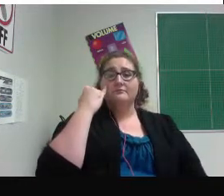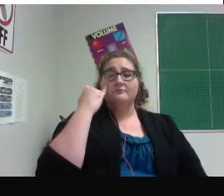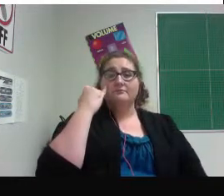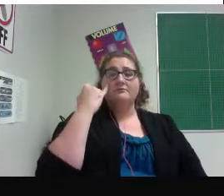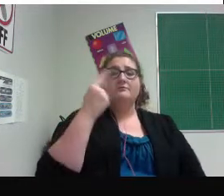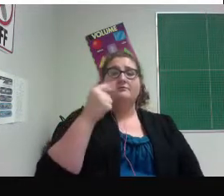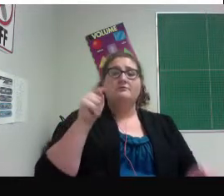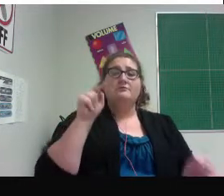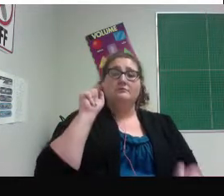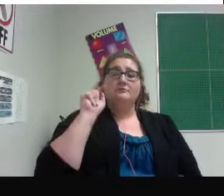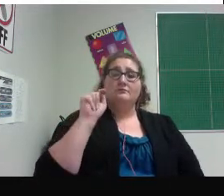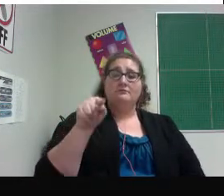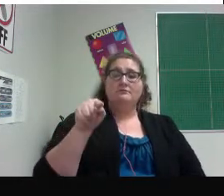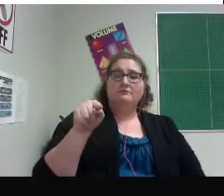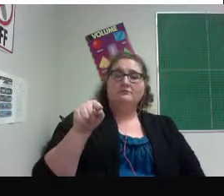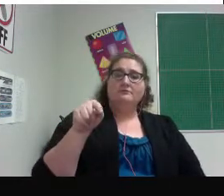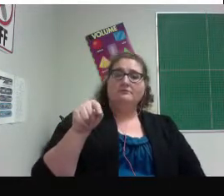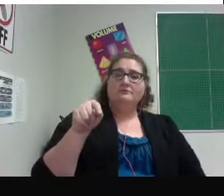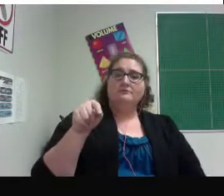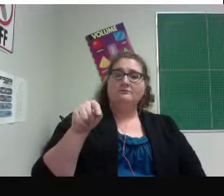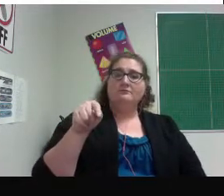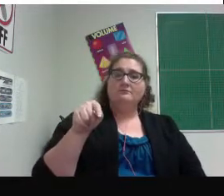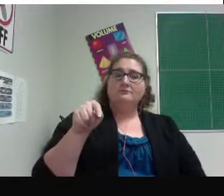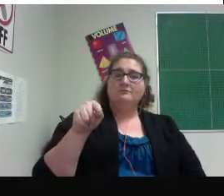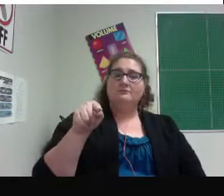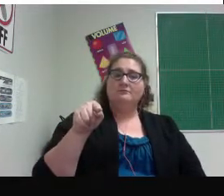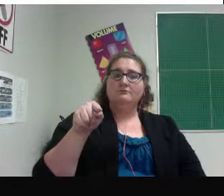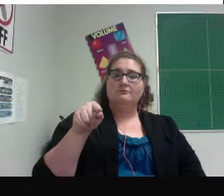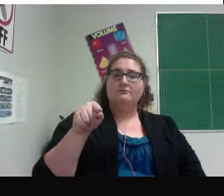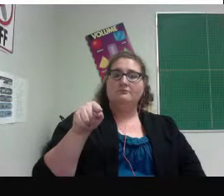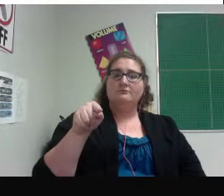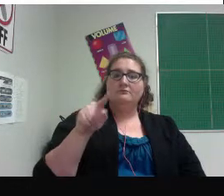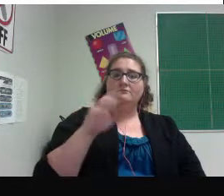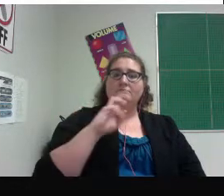if the points